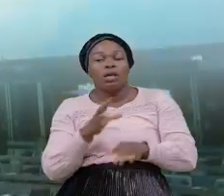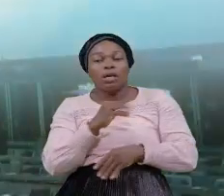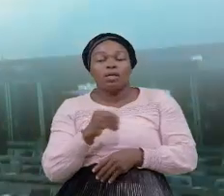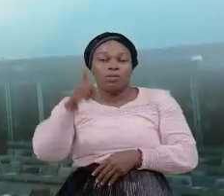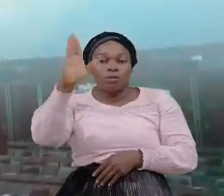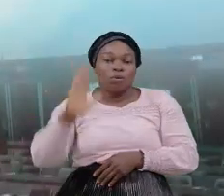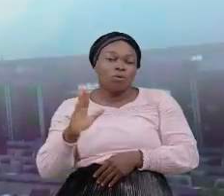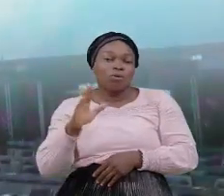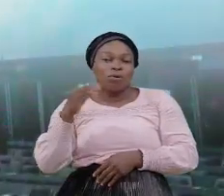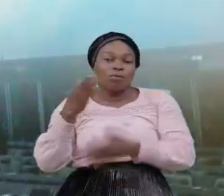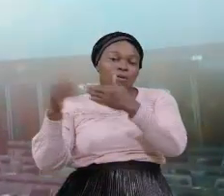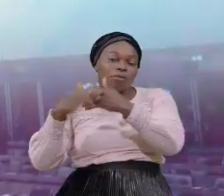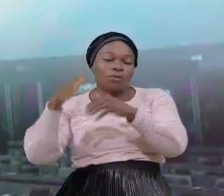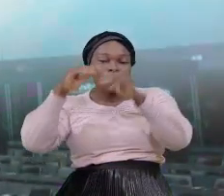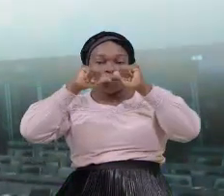Jesus' name.